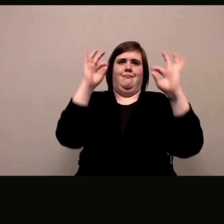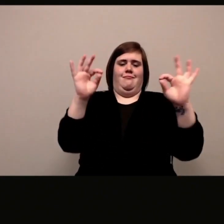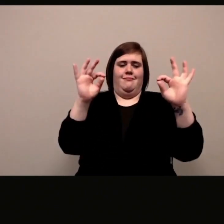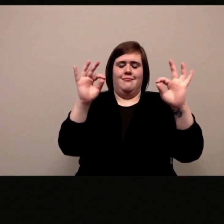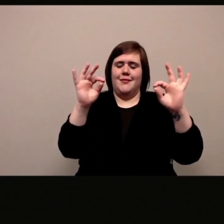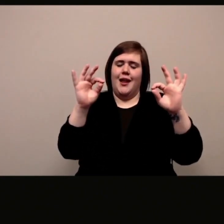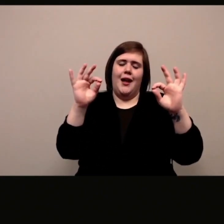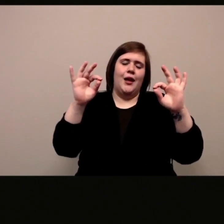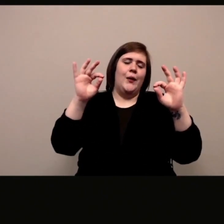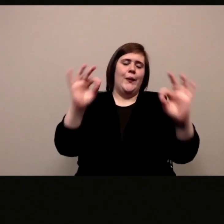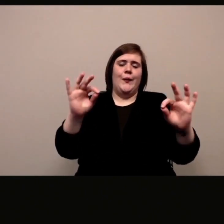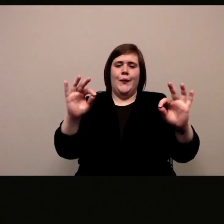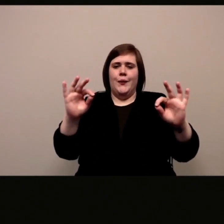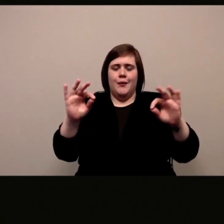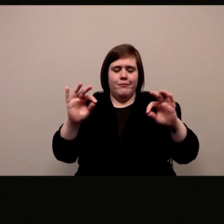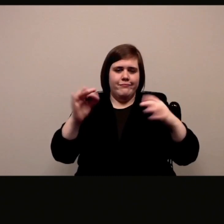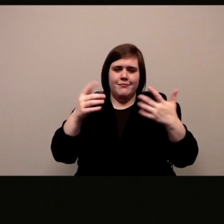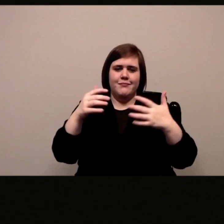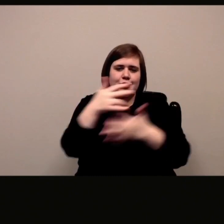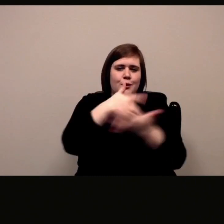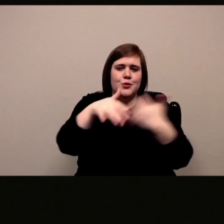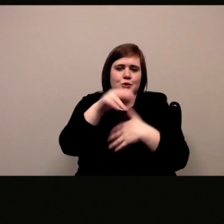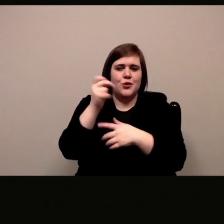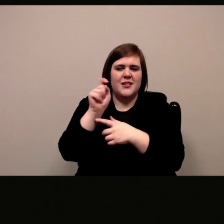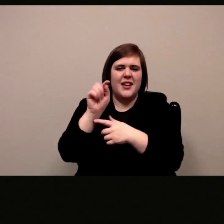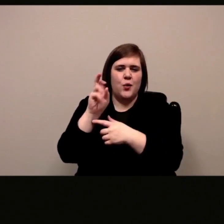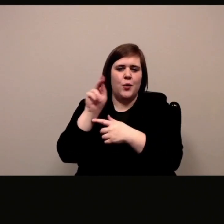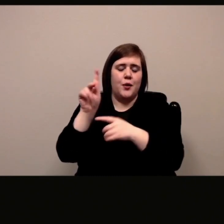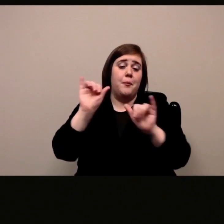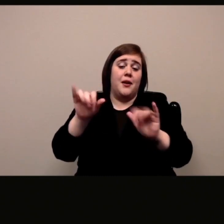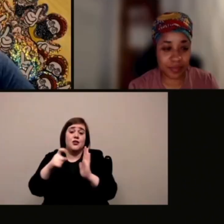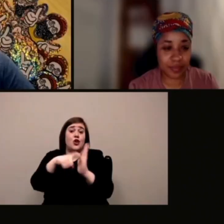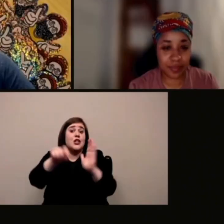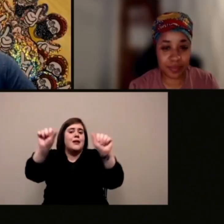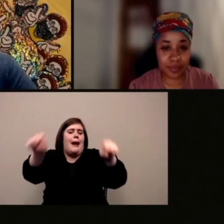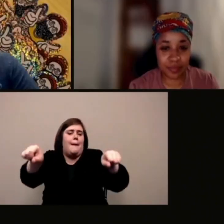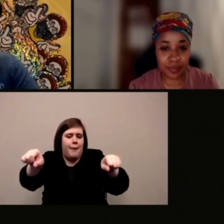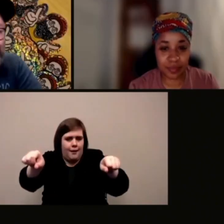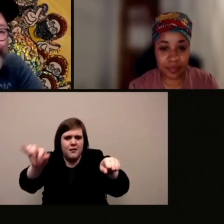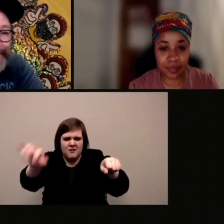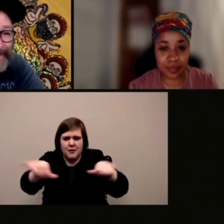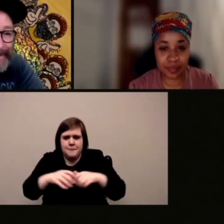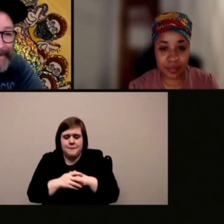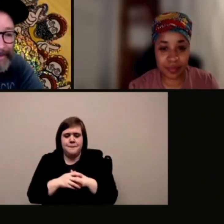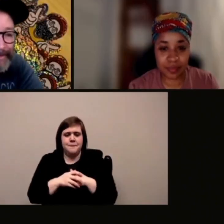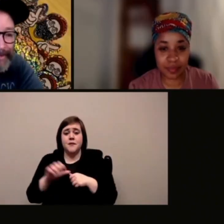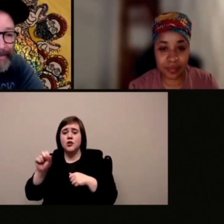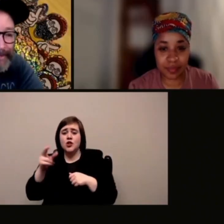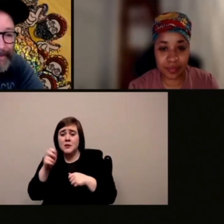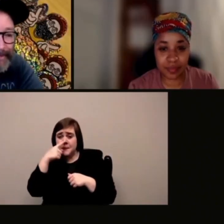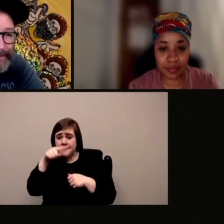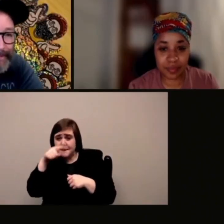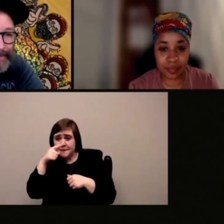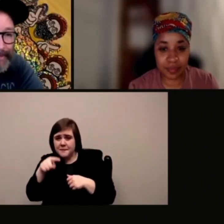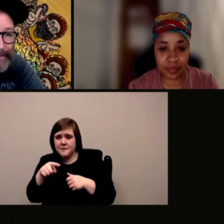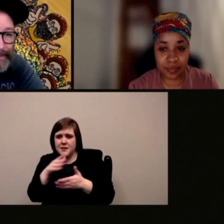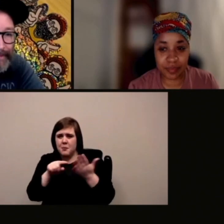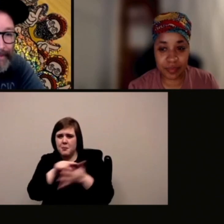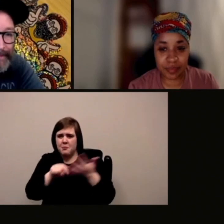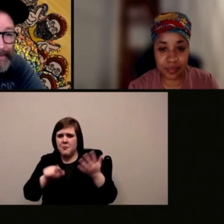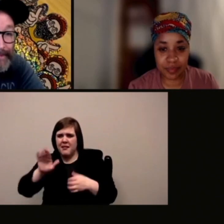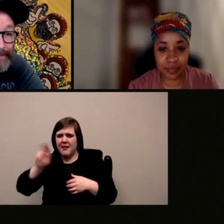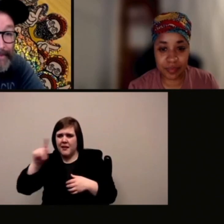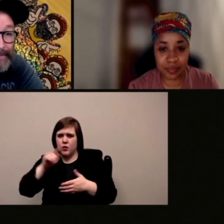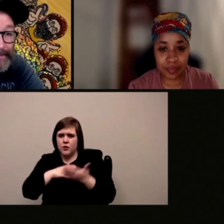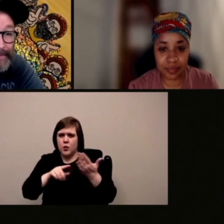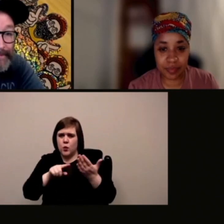social networks. Anyway, that's what Scratch can be. Hey, Shawn, can you put some of those links for those people, or just even